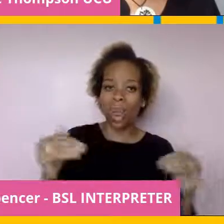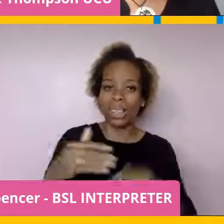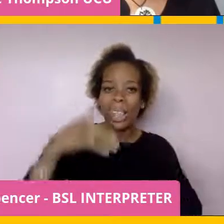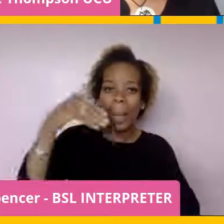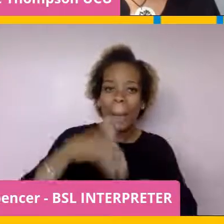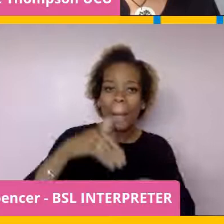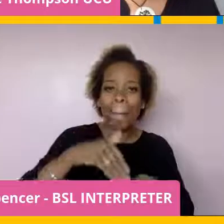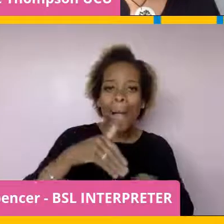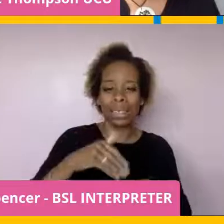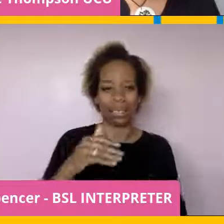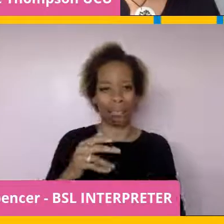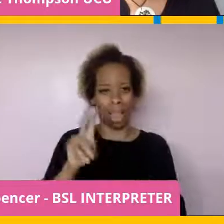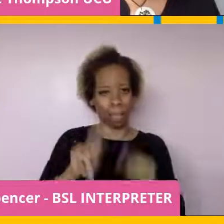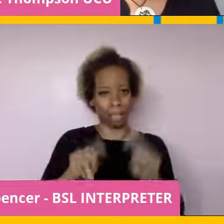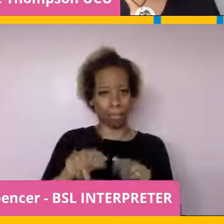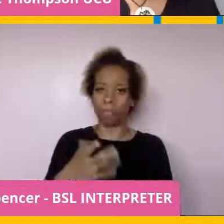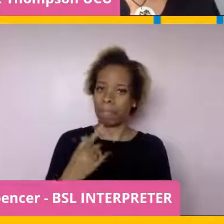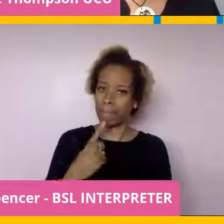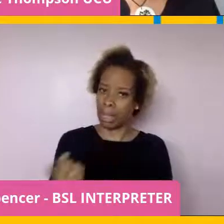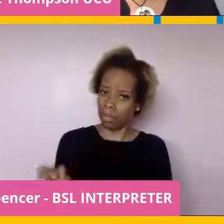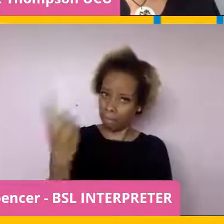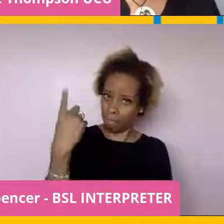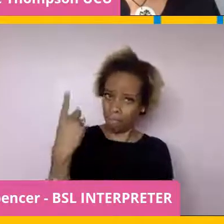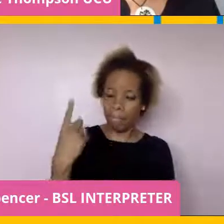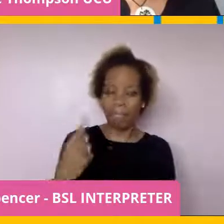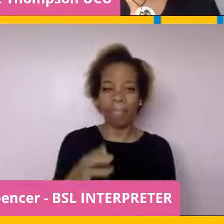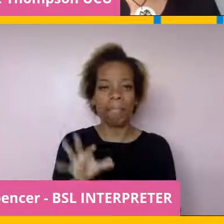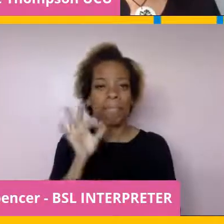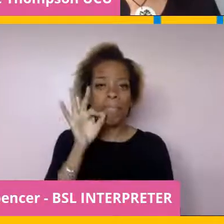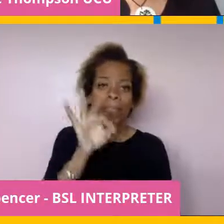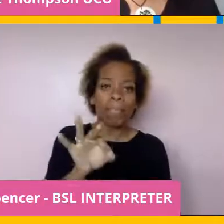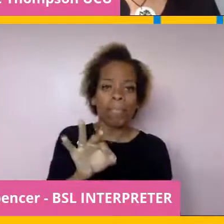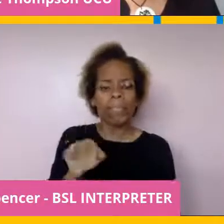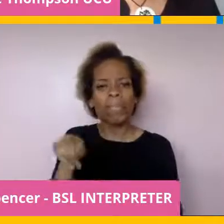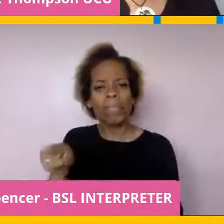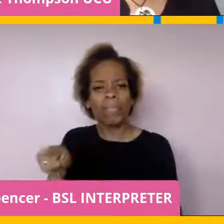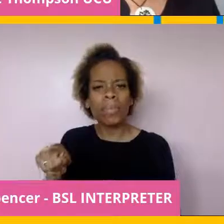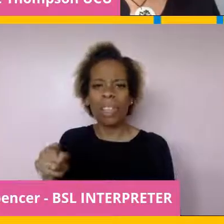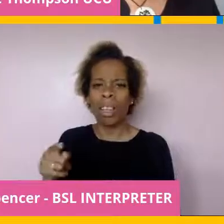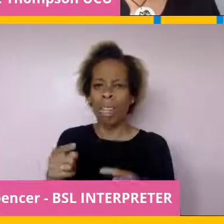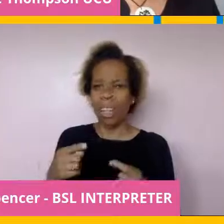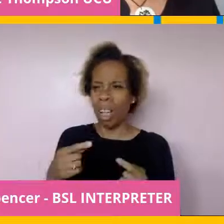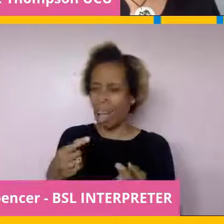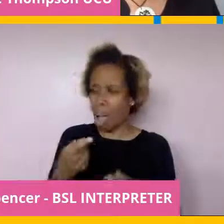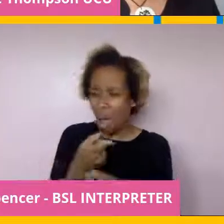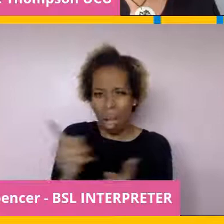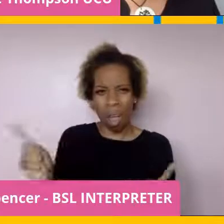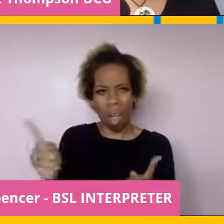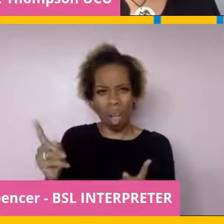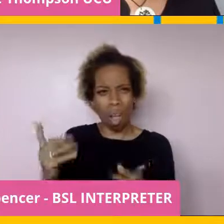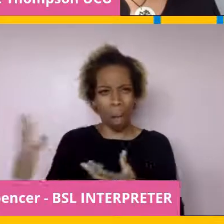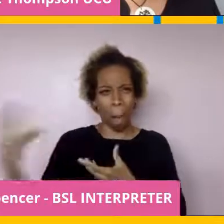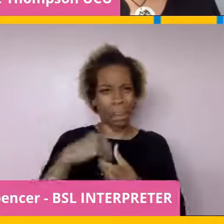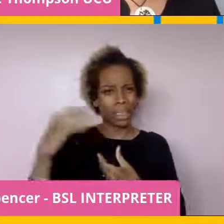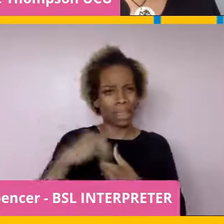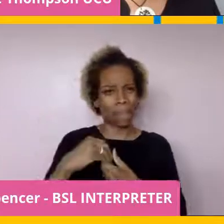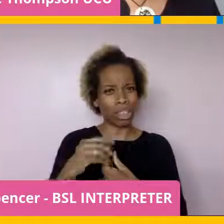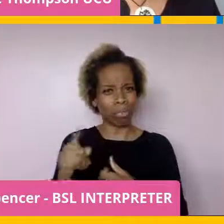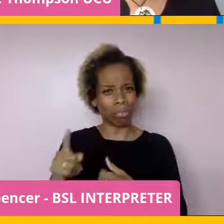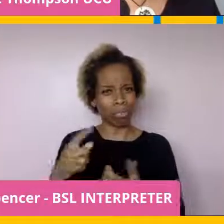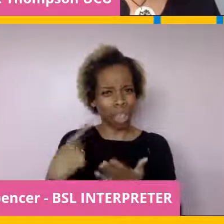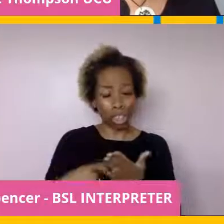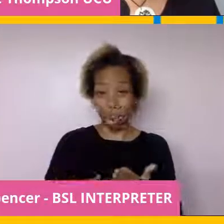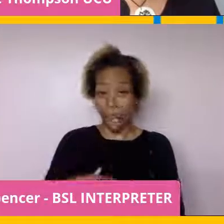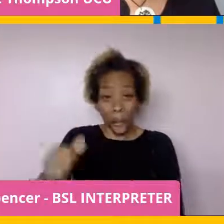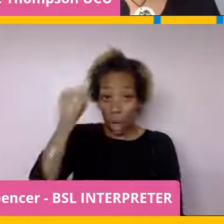and very much building this in with the widening participation agenda. As a widening participation worker myself, I know that everything